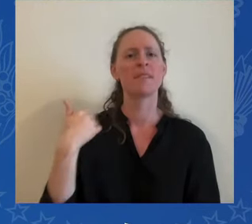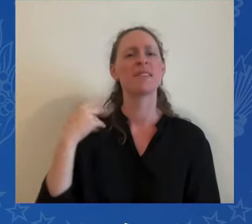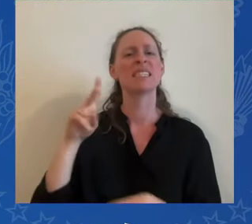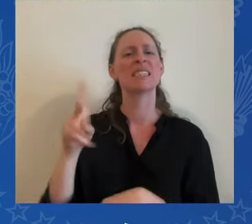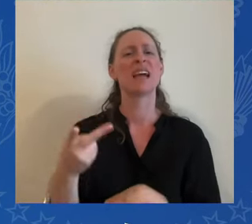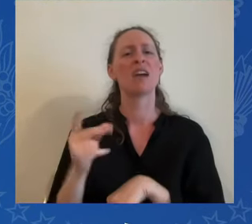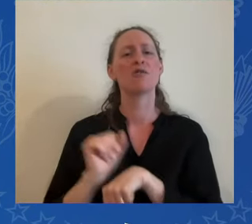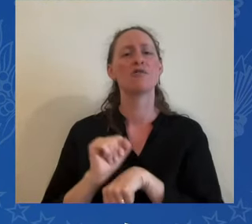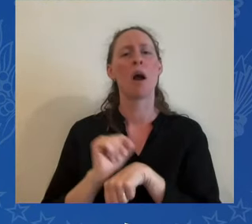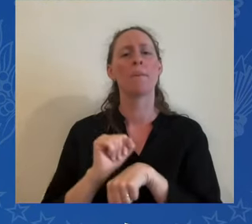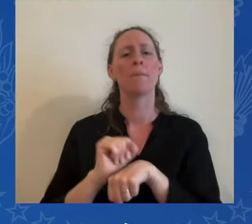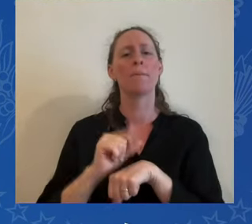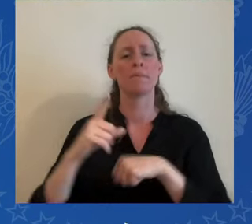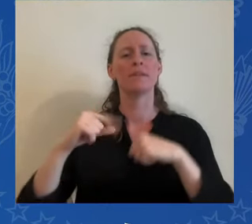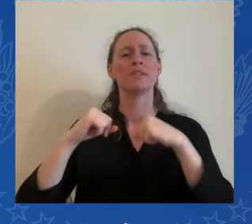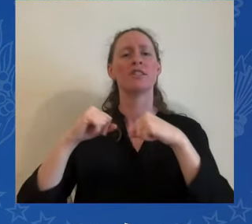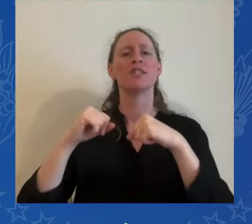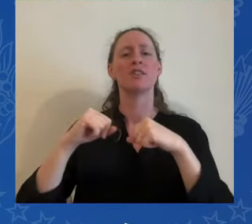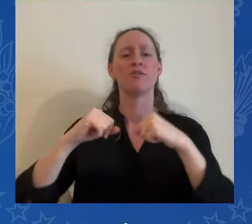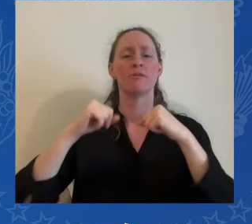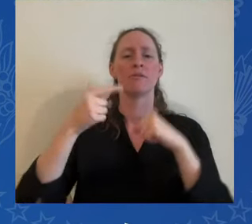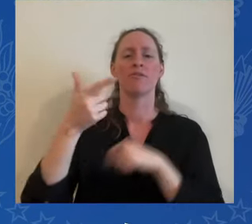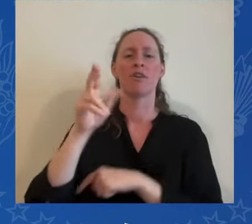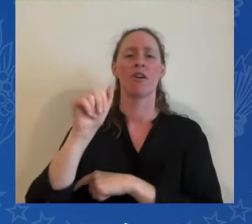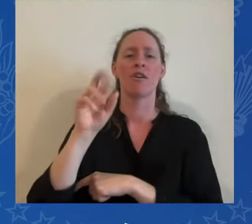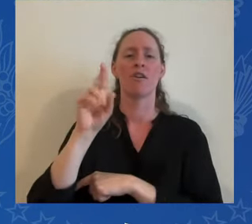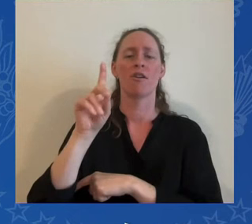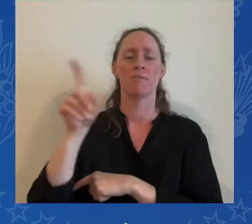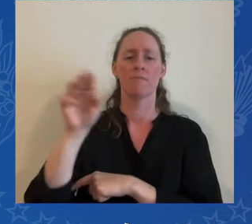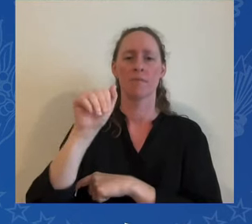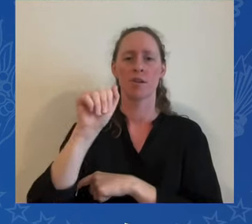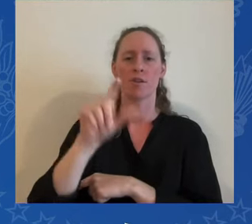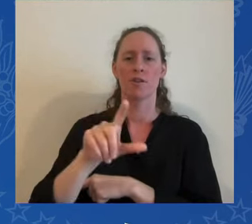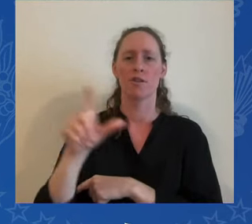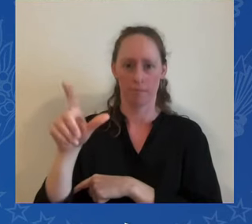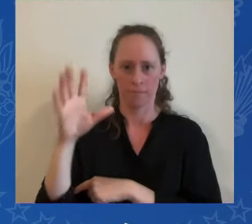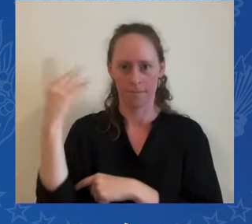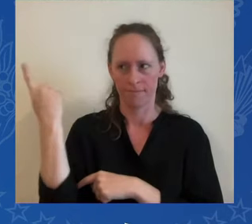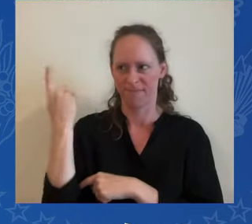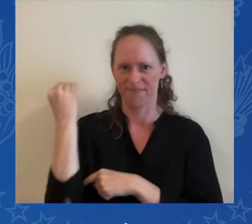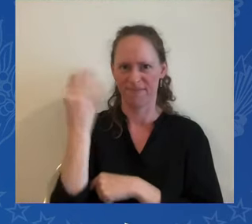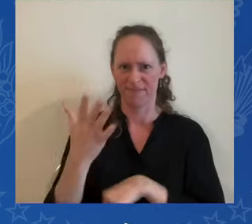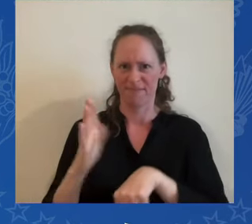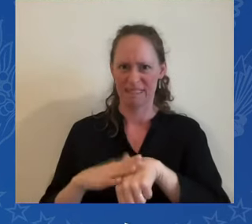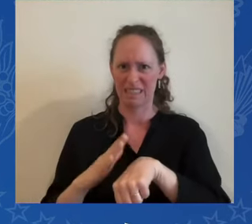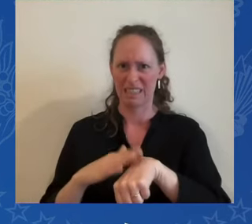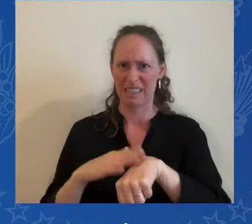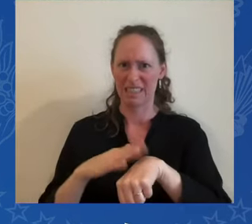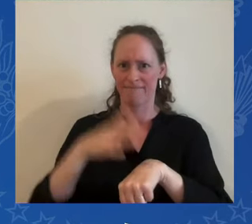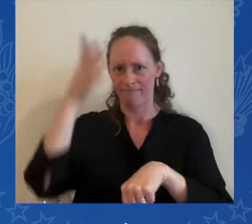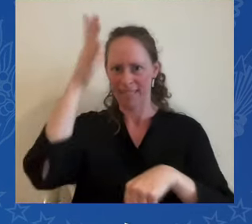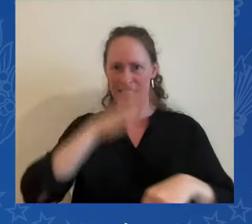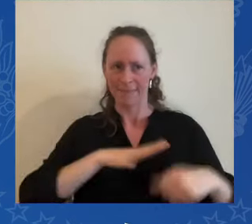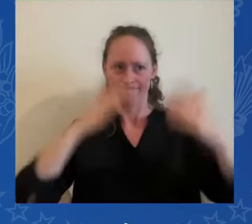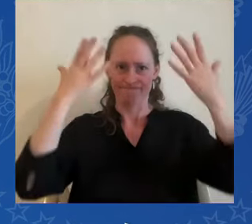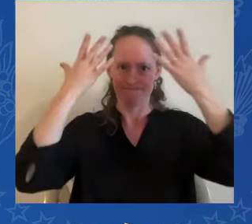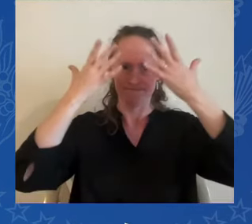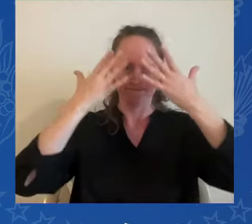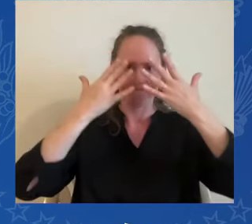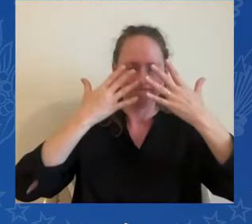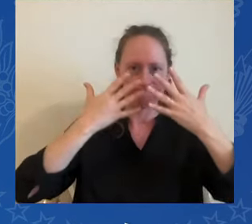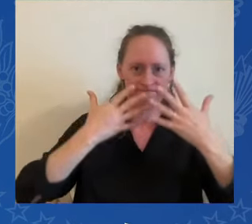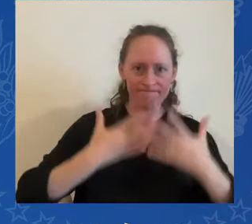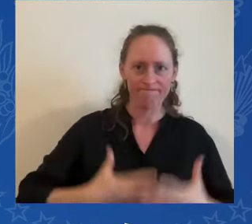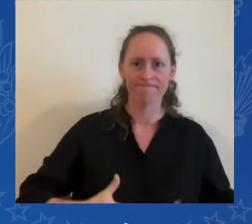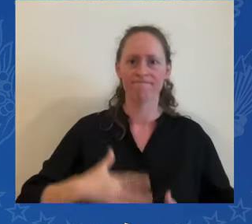a black leather mask with metal spikes on it, armed with an AR-15 with 120 rounds of ammo and a